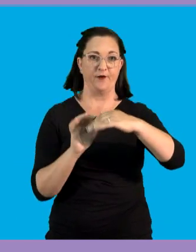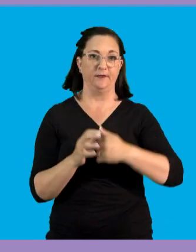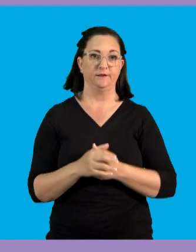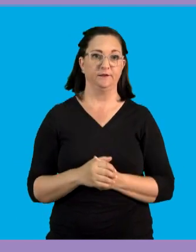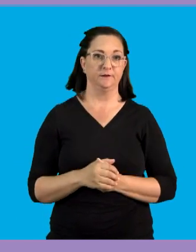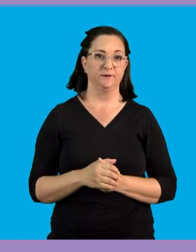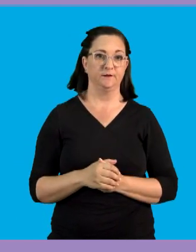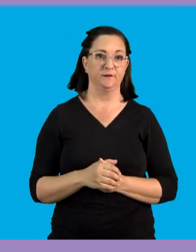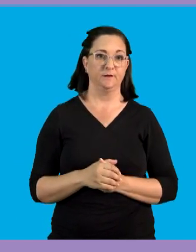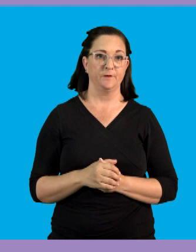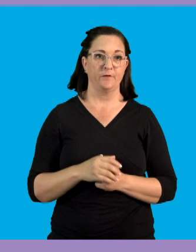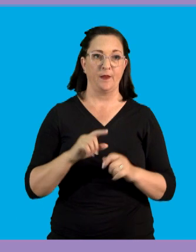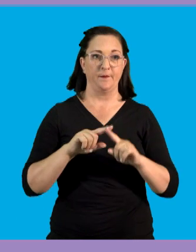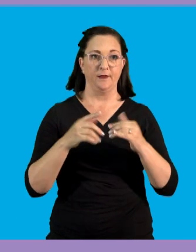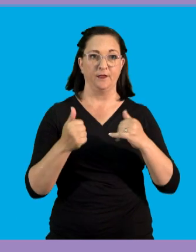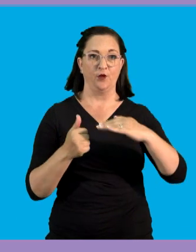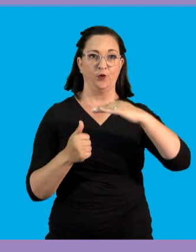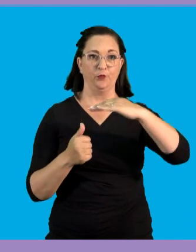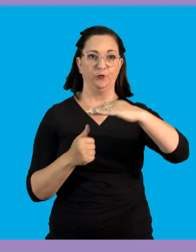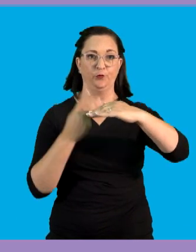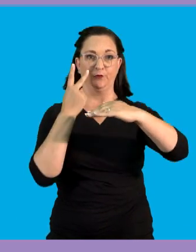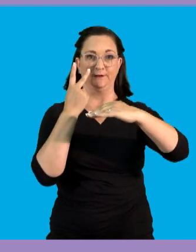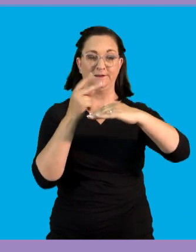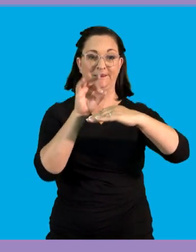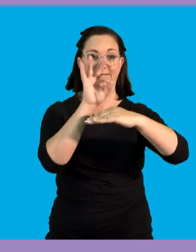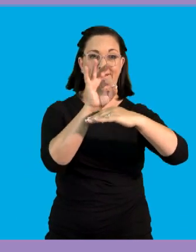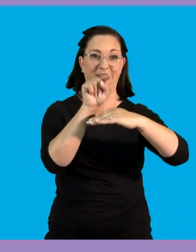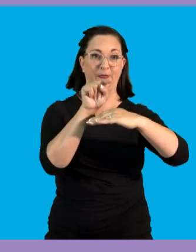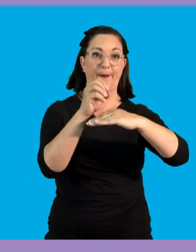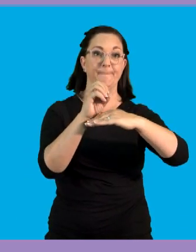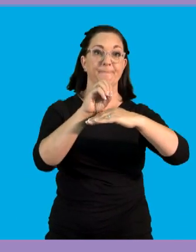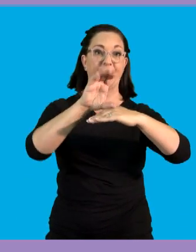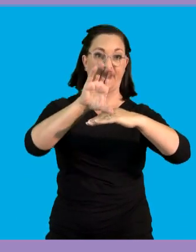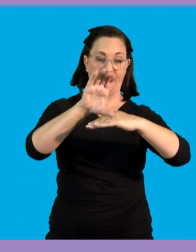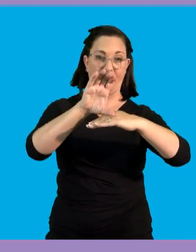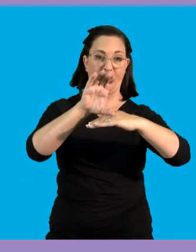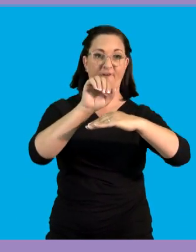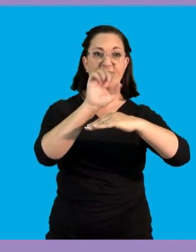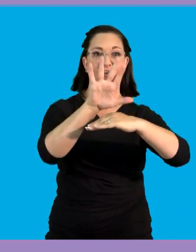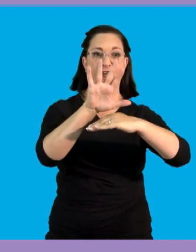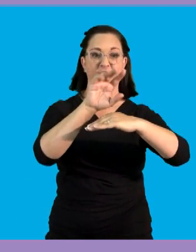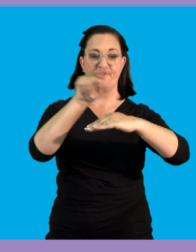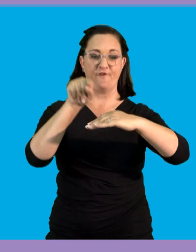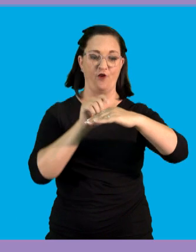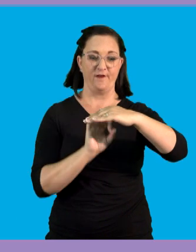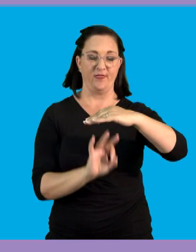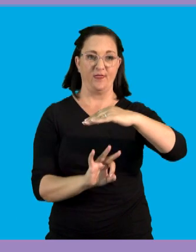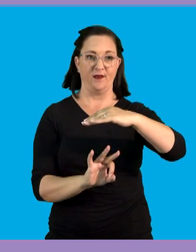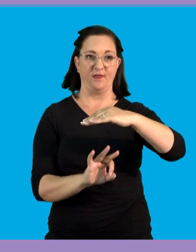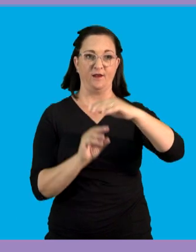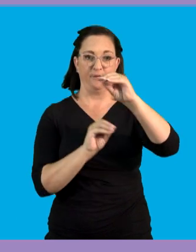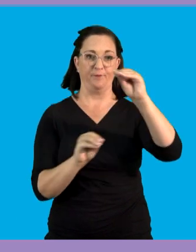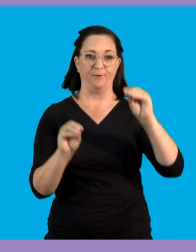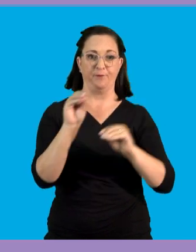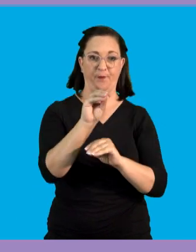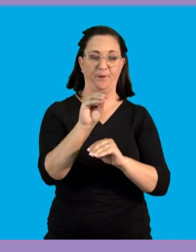a fraction where the numerator is bigger than the denominator. For example, now we have